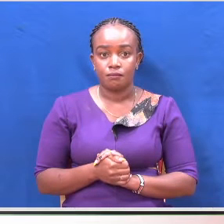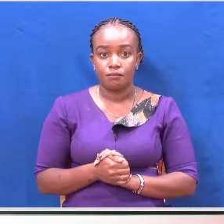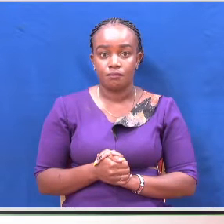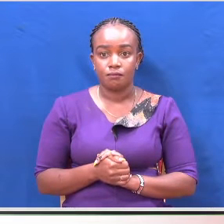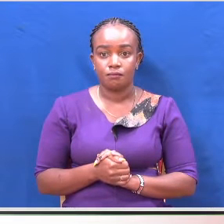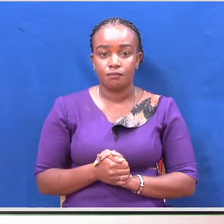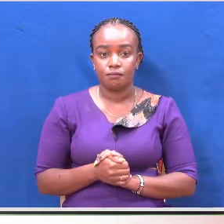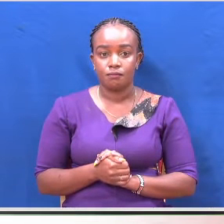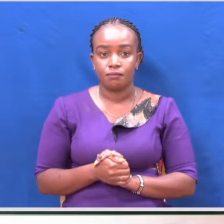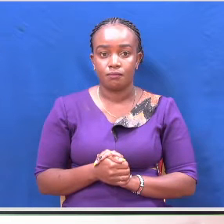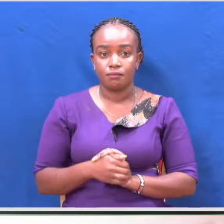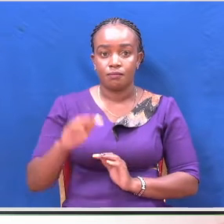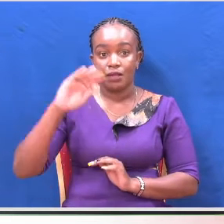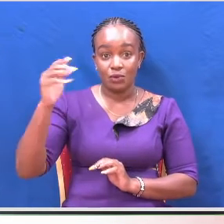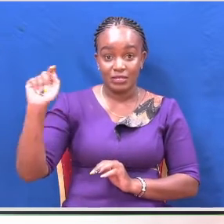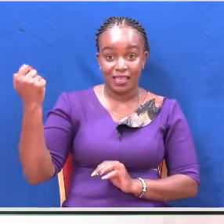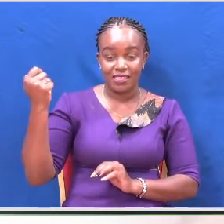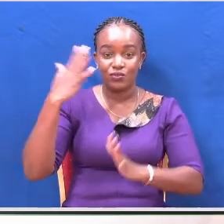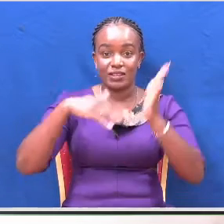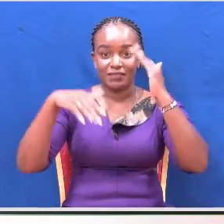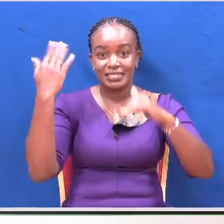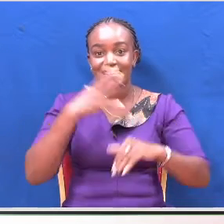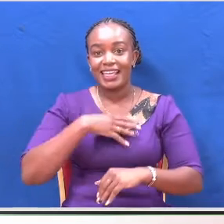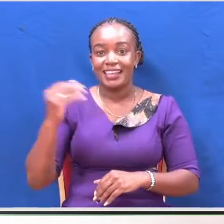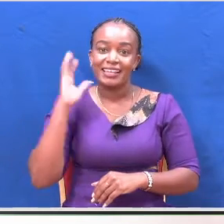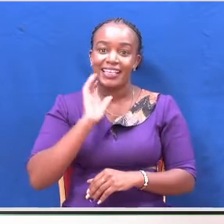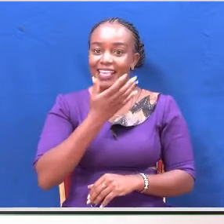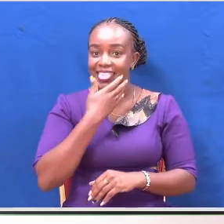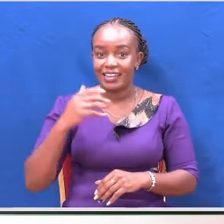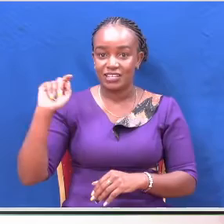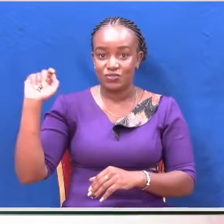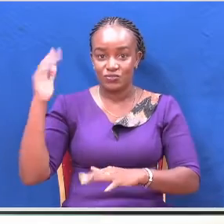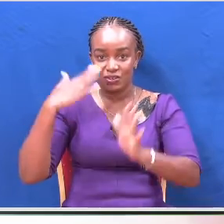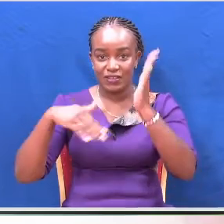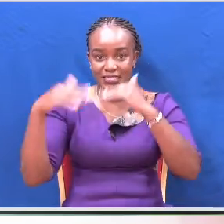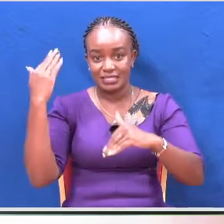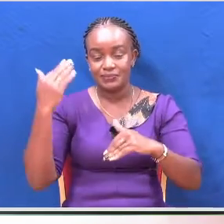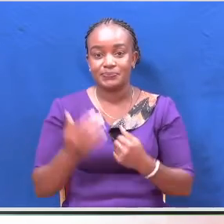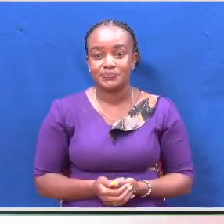University, Mount Kenya University, and Kenyatta University. The University of Nairobi should have